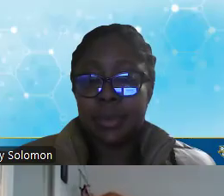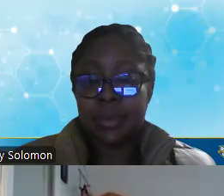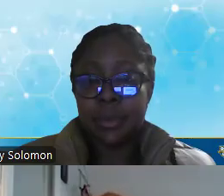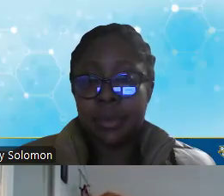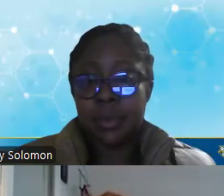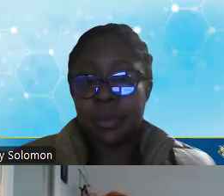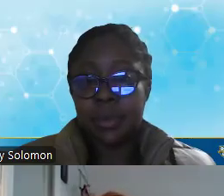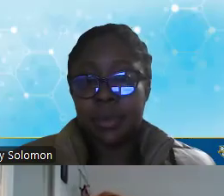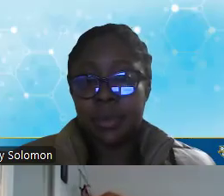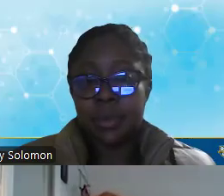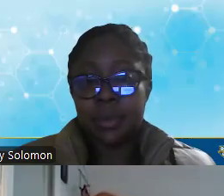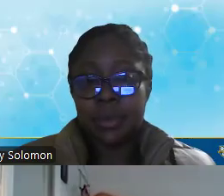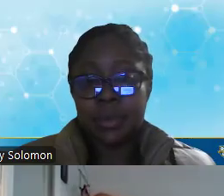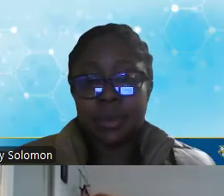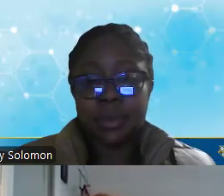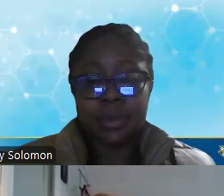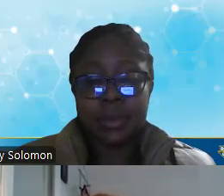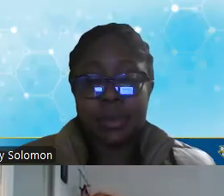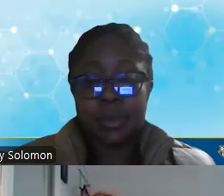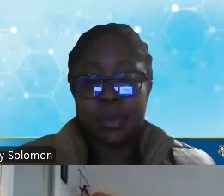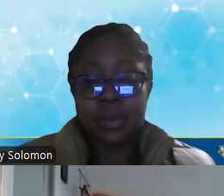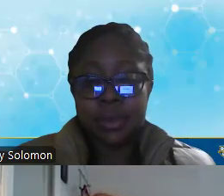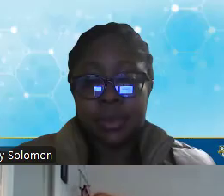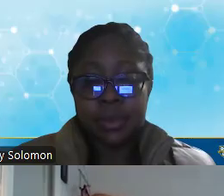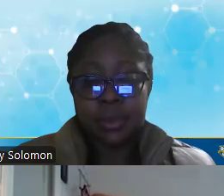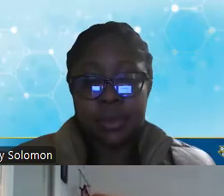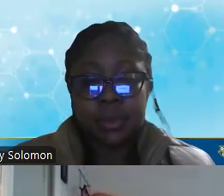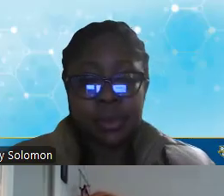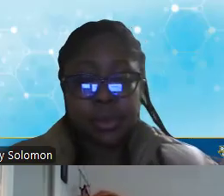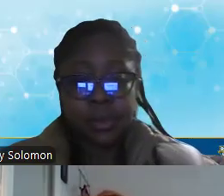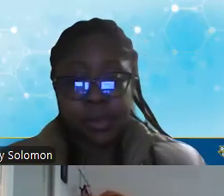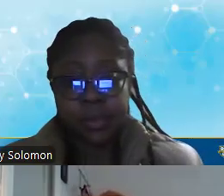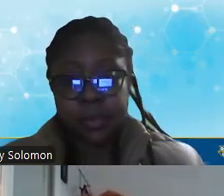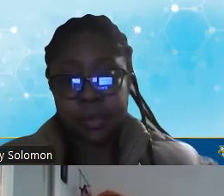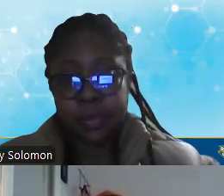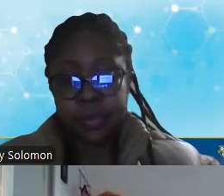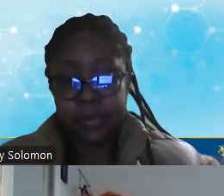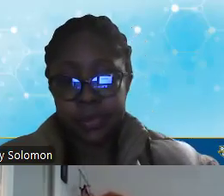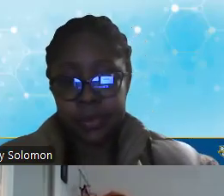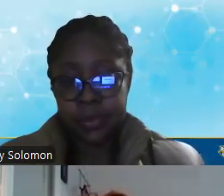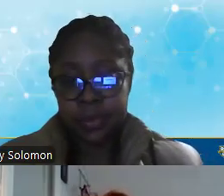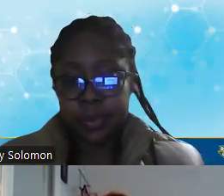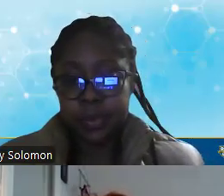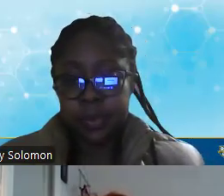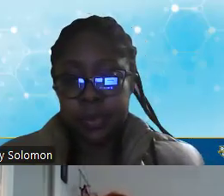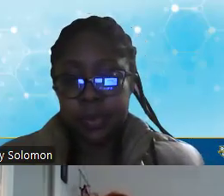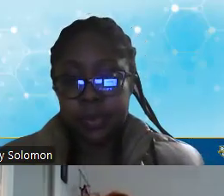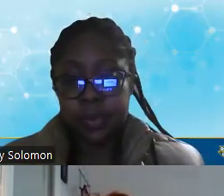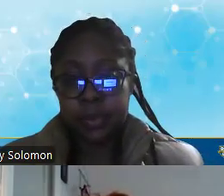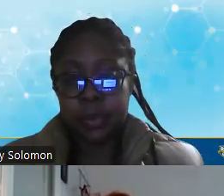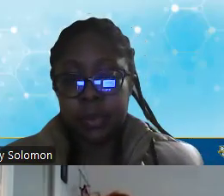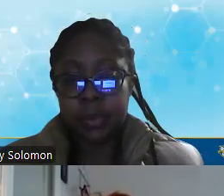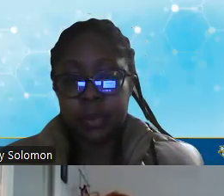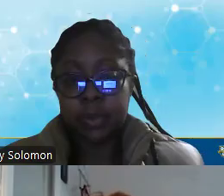being said. That's a new kind of frame of reference when you look at all this kind of stuff, conversations about inclusivity, is taking the time